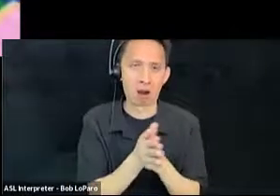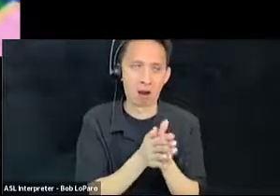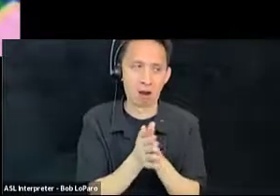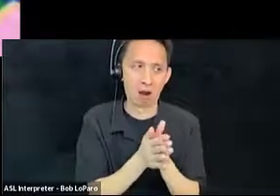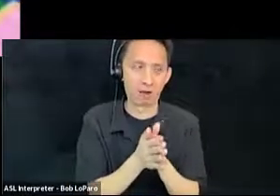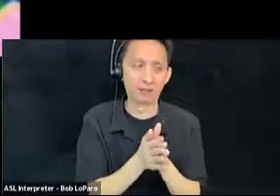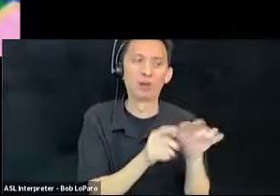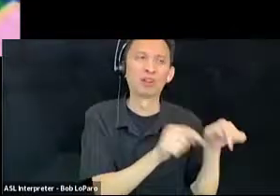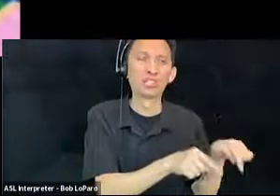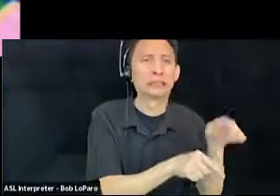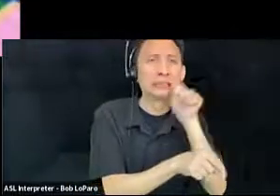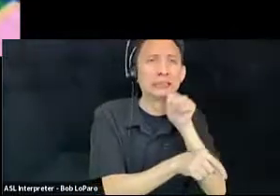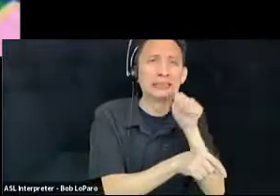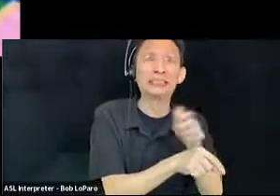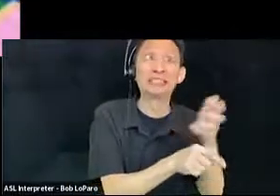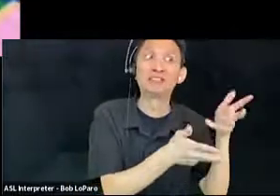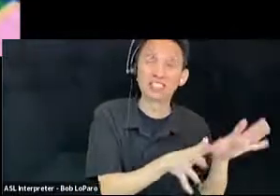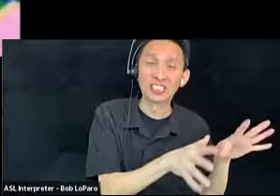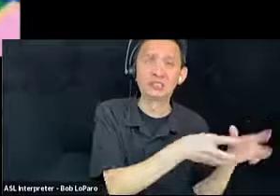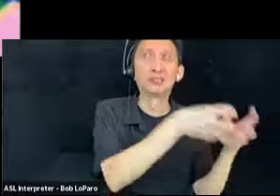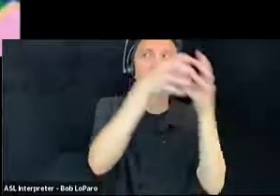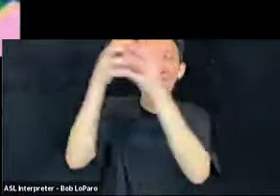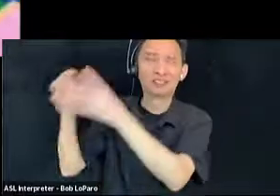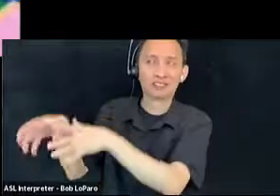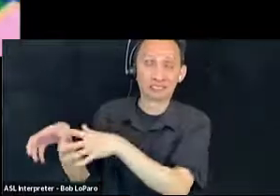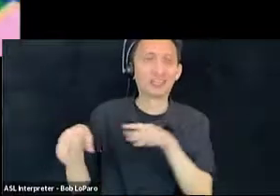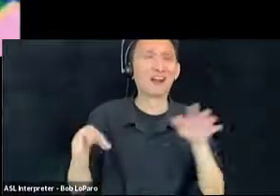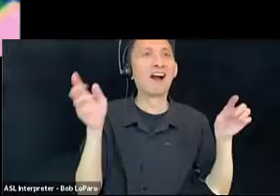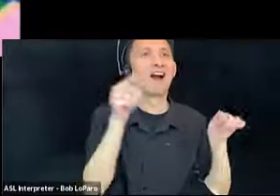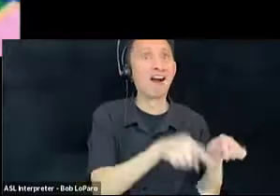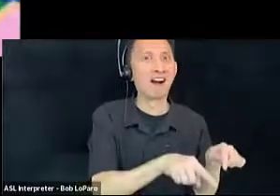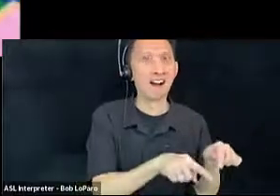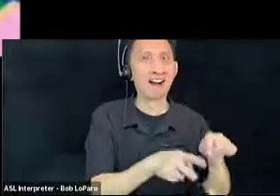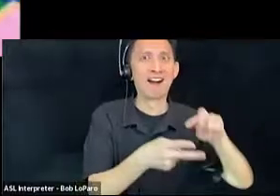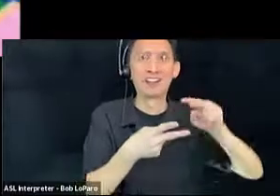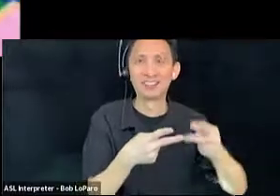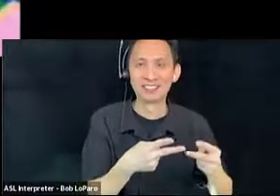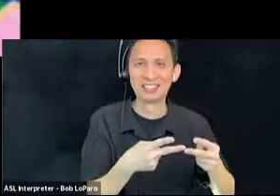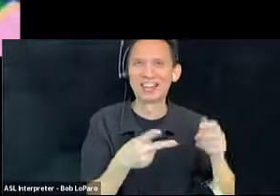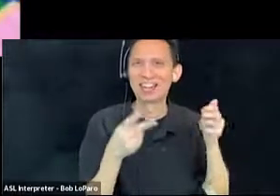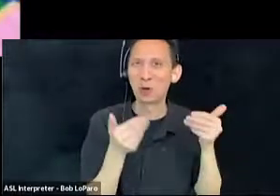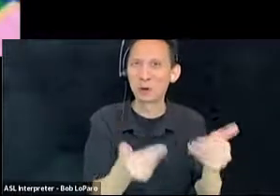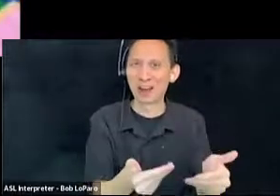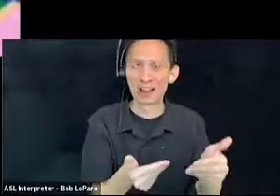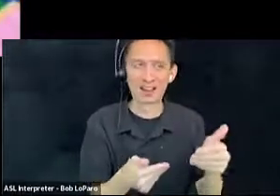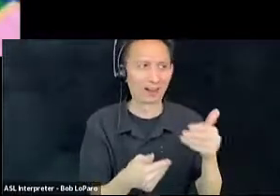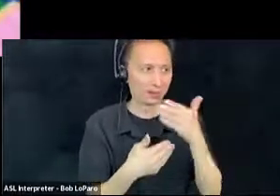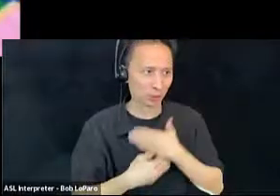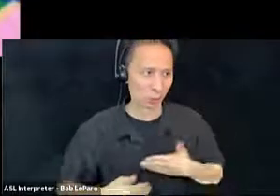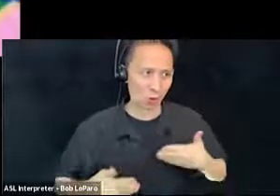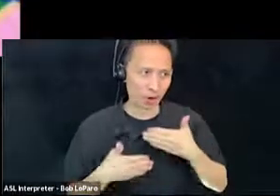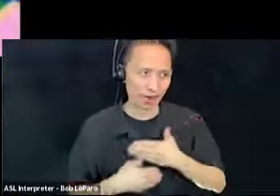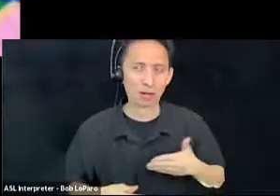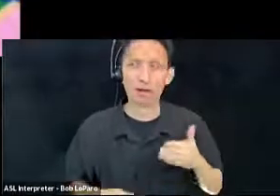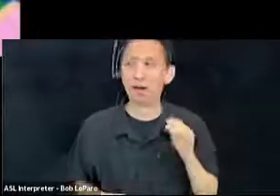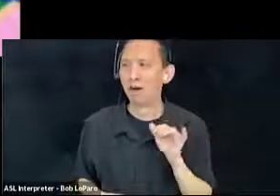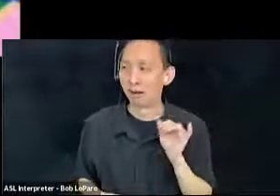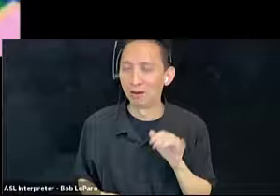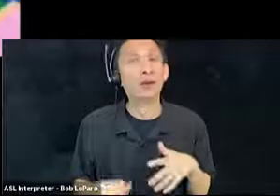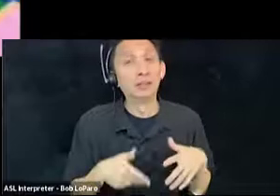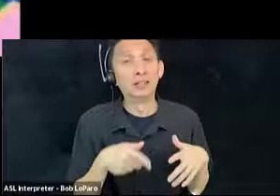So it's a really fun way to interact with a child and to have them be heard.